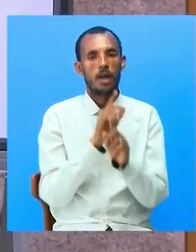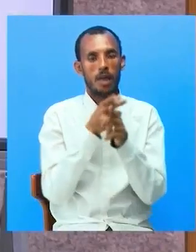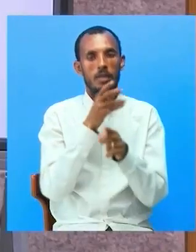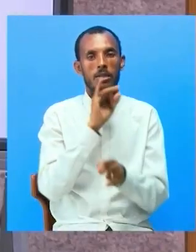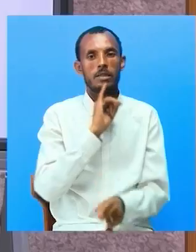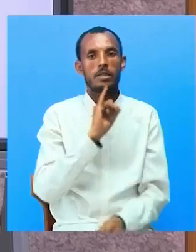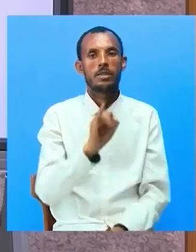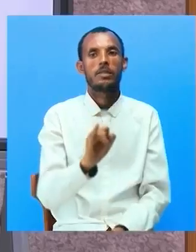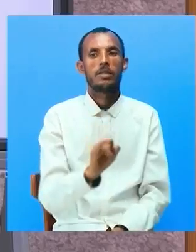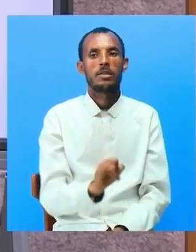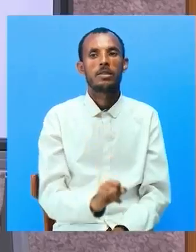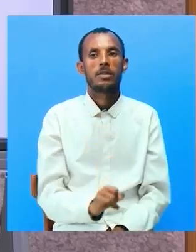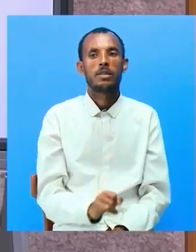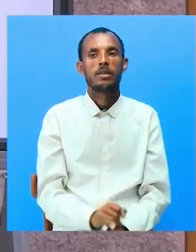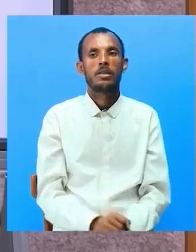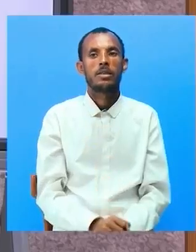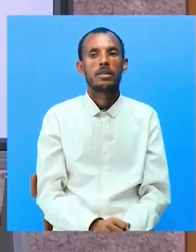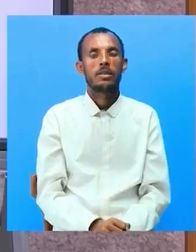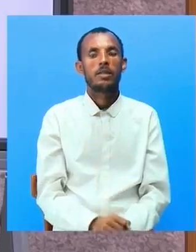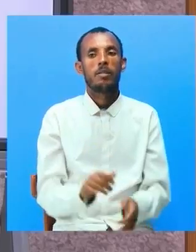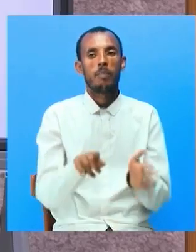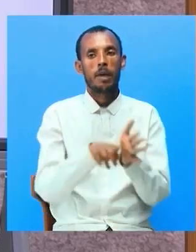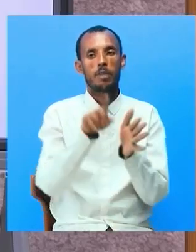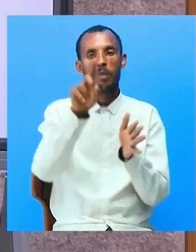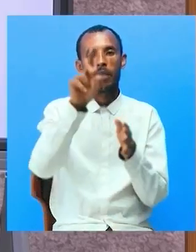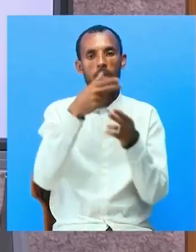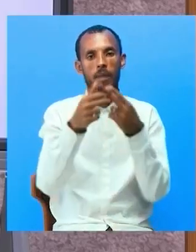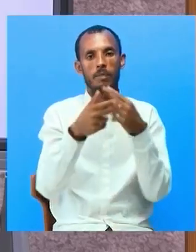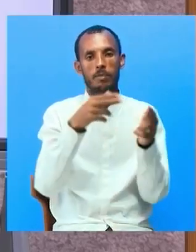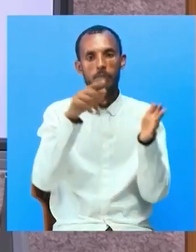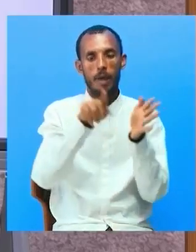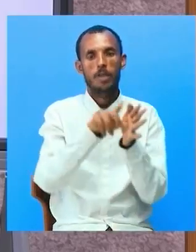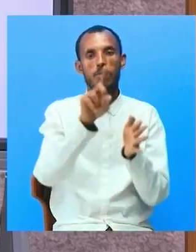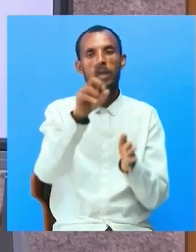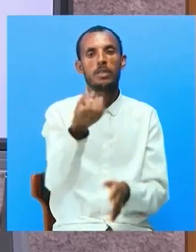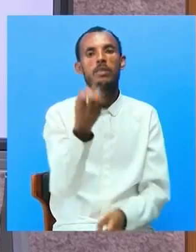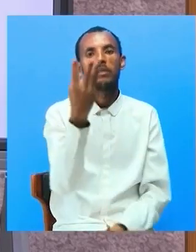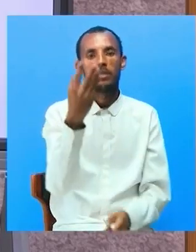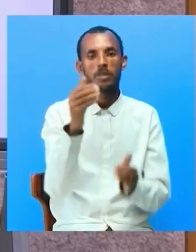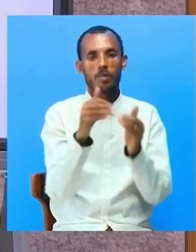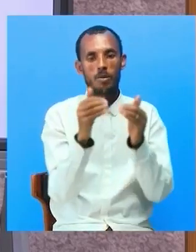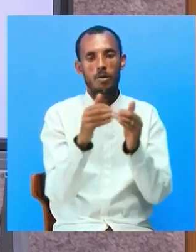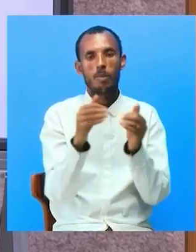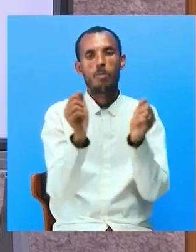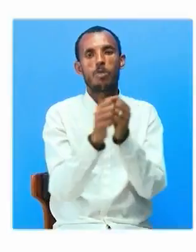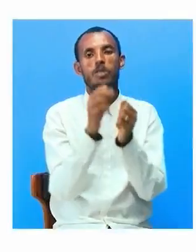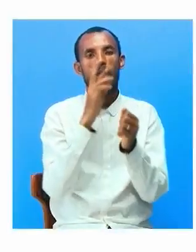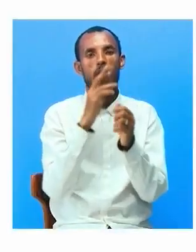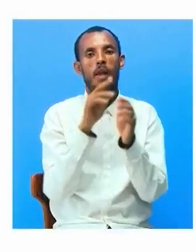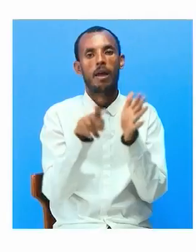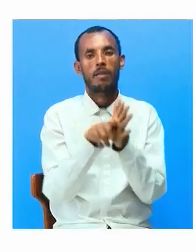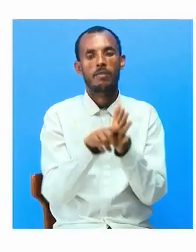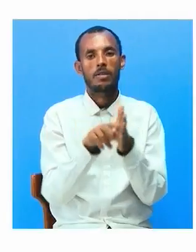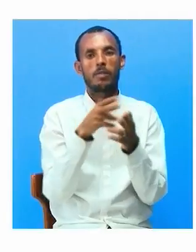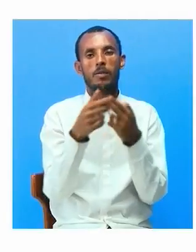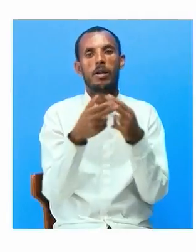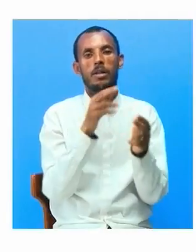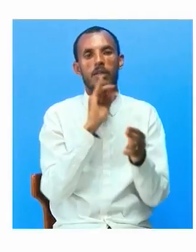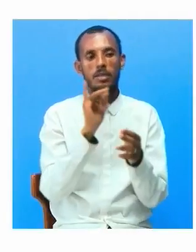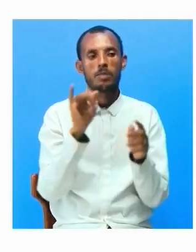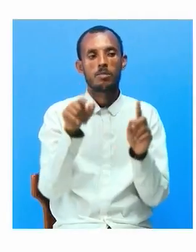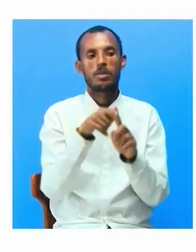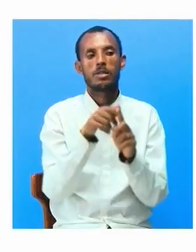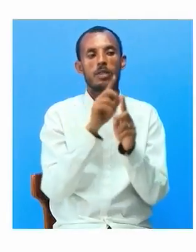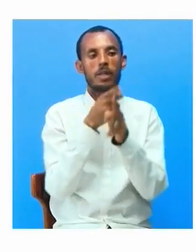So let's multiply these two. Minus 1 times minus 1 is it is. Since both are negative, the product is positive.